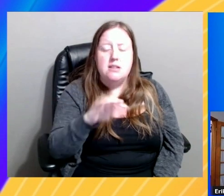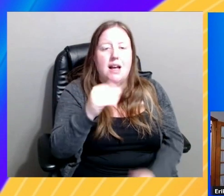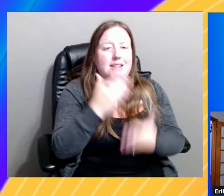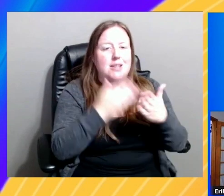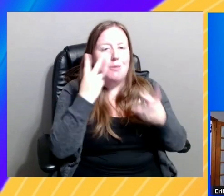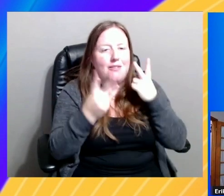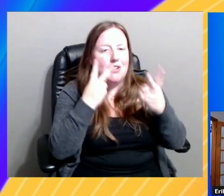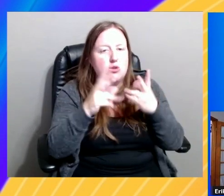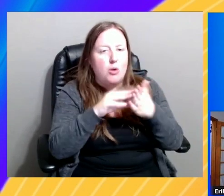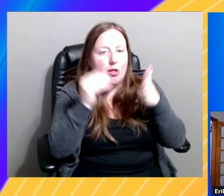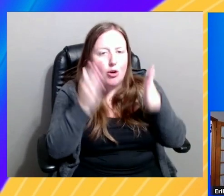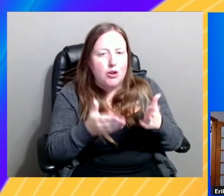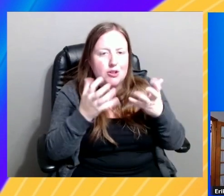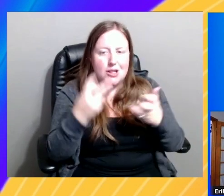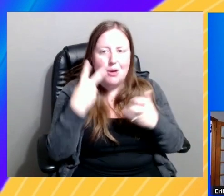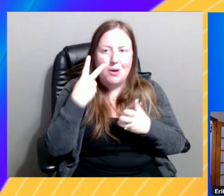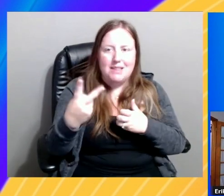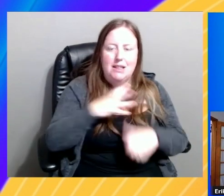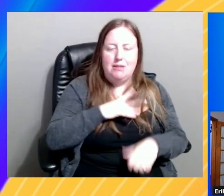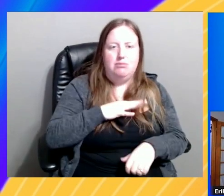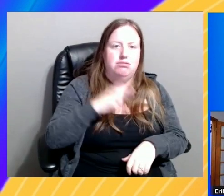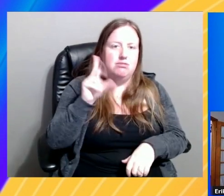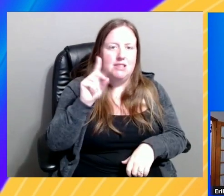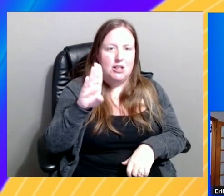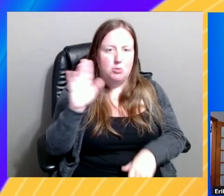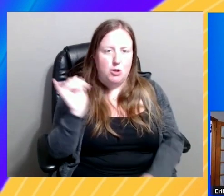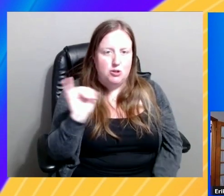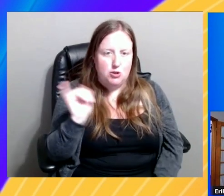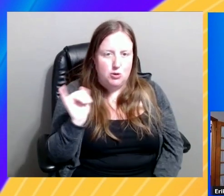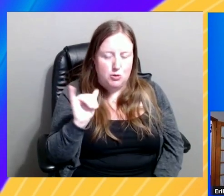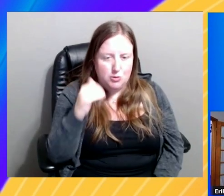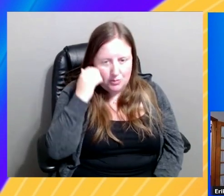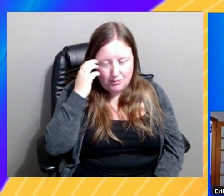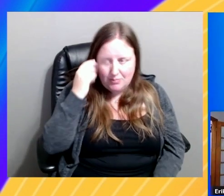pretty dashboard as well. I love a pretty dashboard.